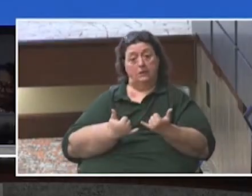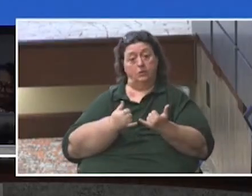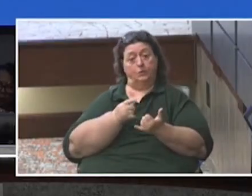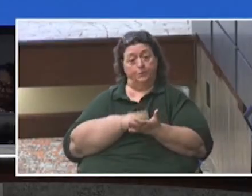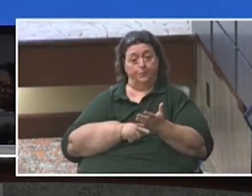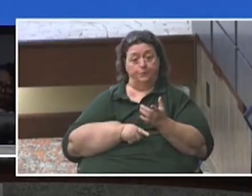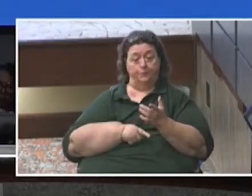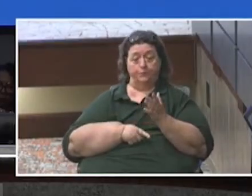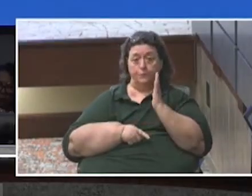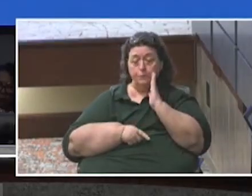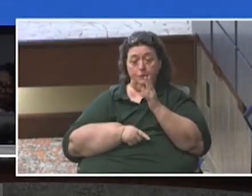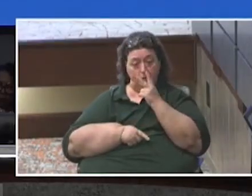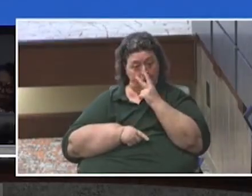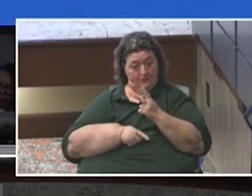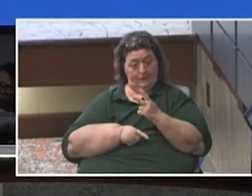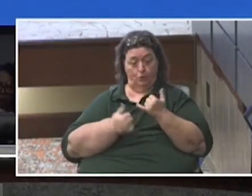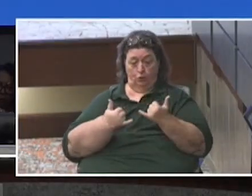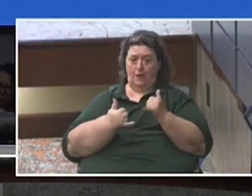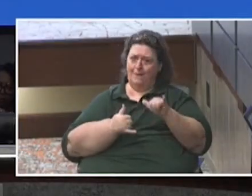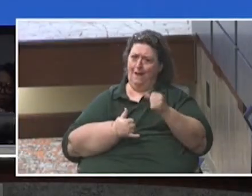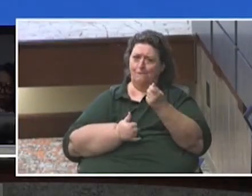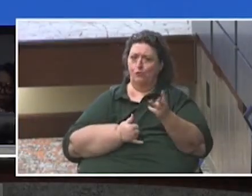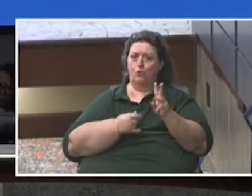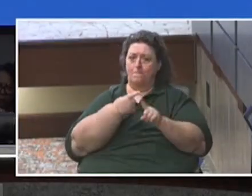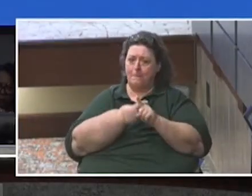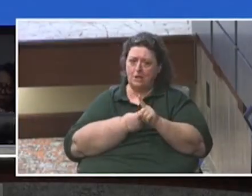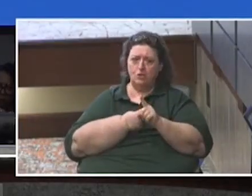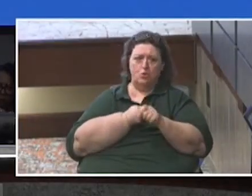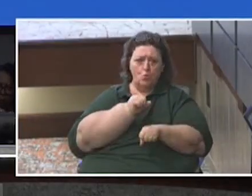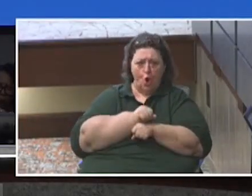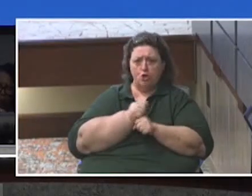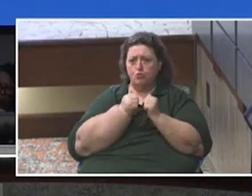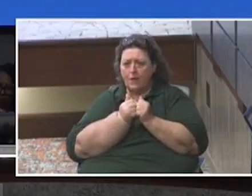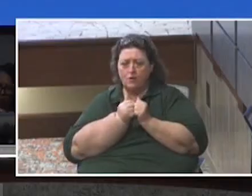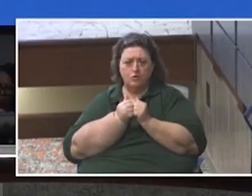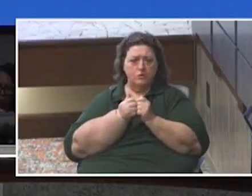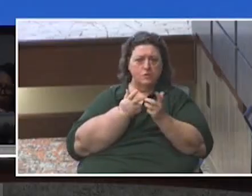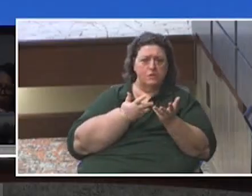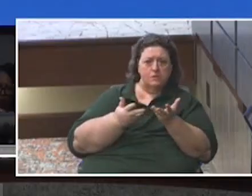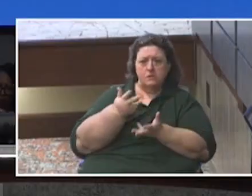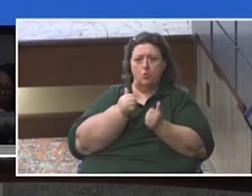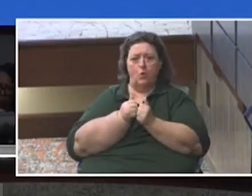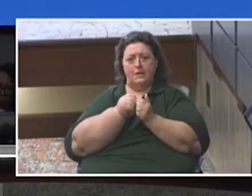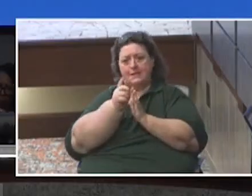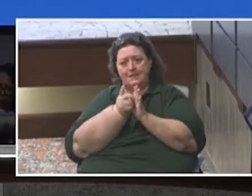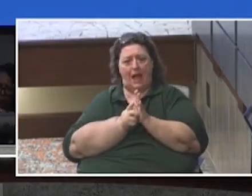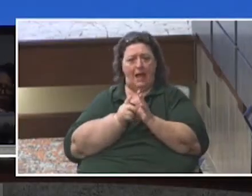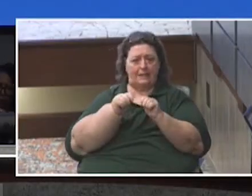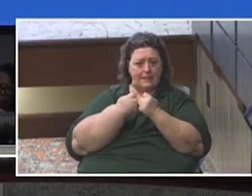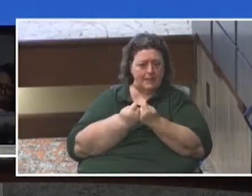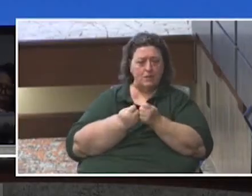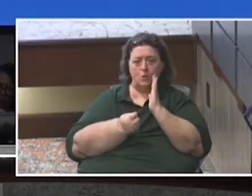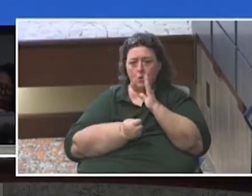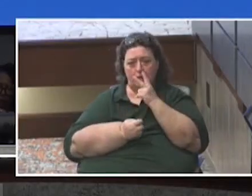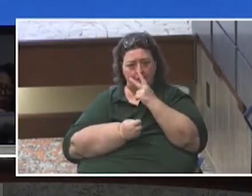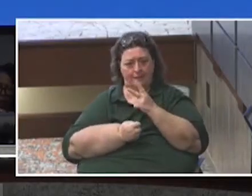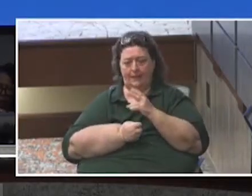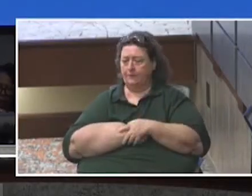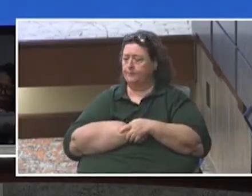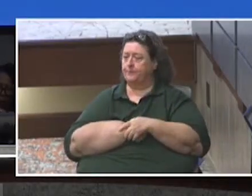culmination of a few months of work with Millis Development and the design team. So you're going to see a credit change order from